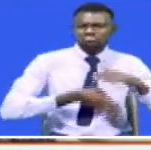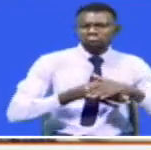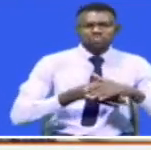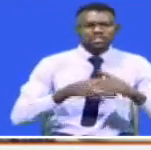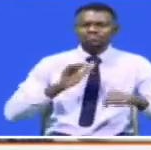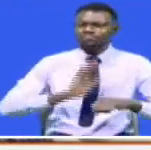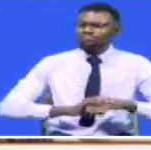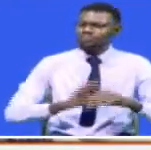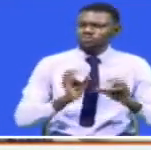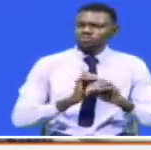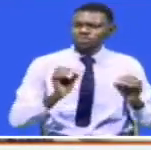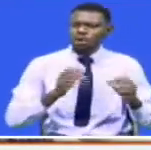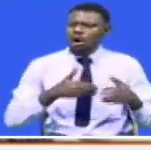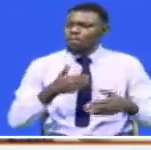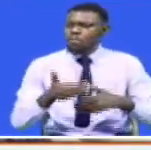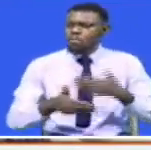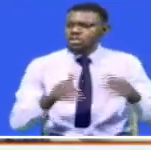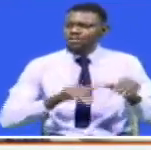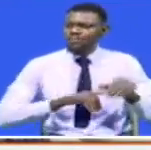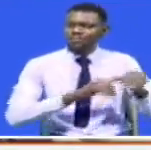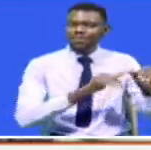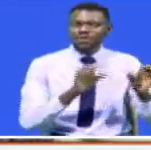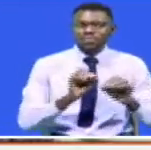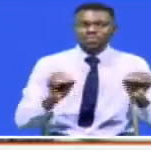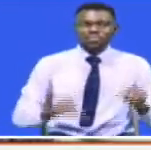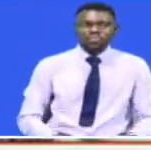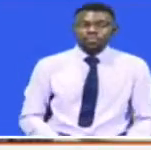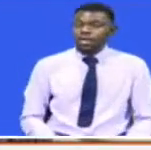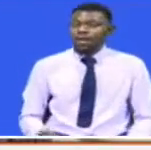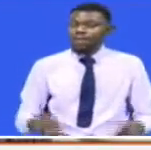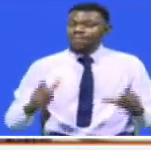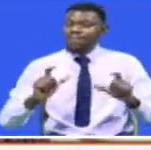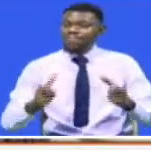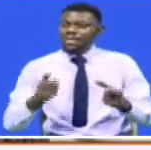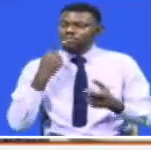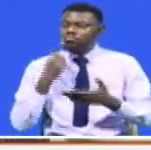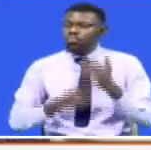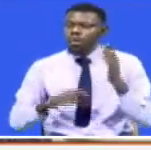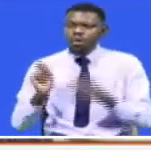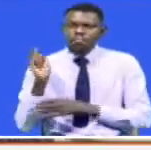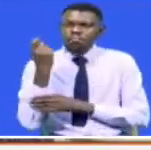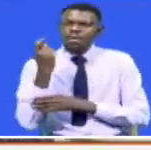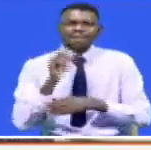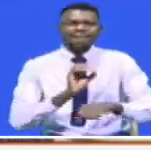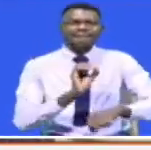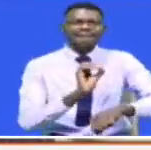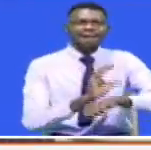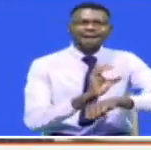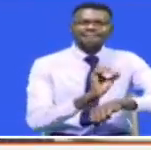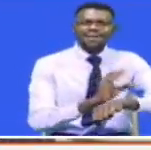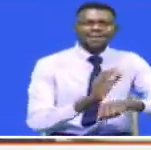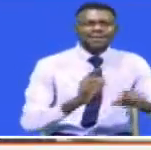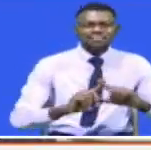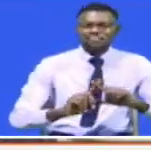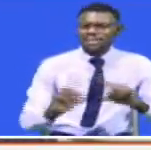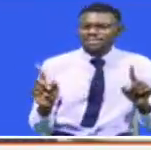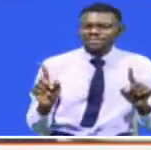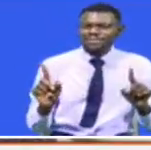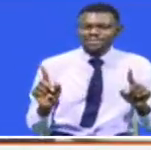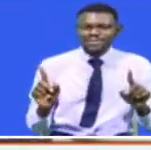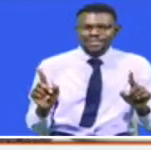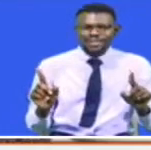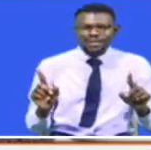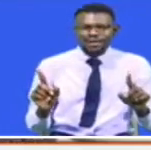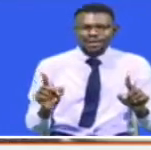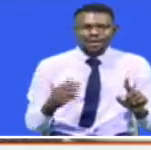the media, we were told the president was advised. I think the question is, I would look for justice, or maybe